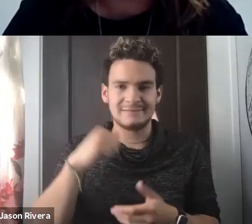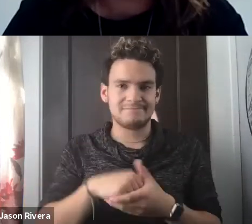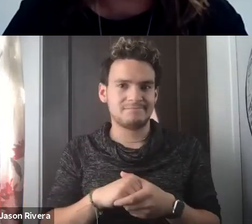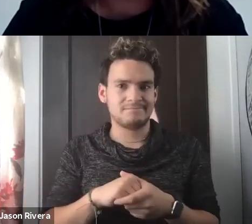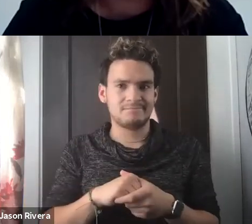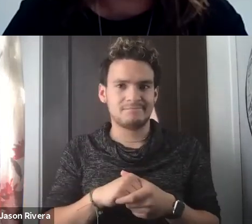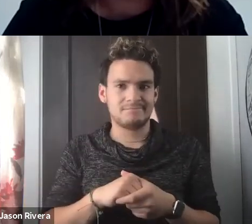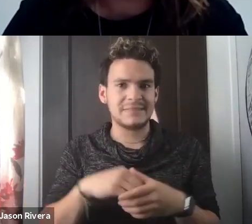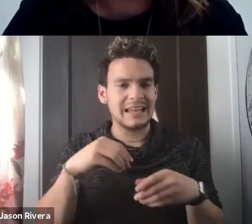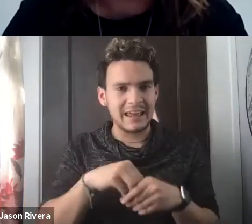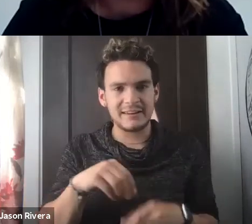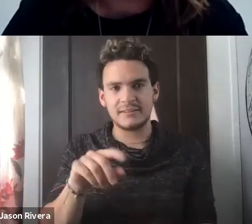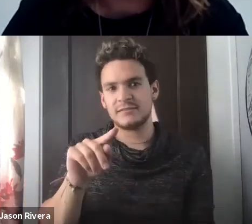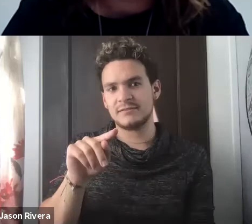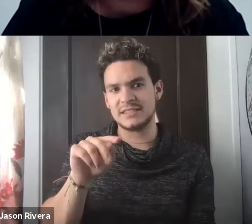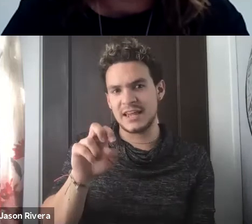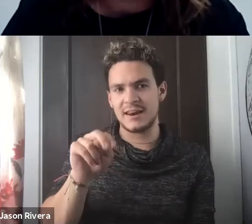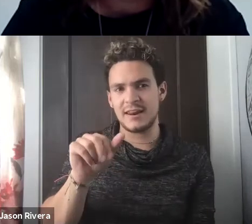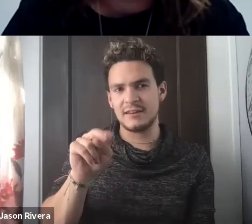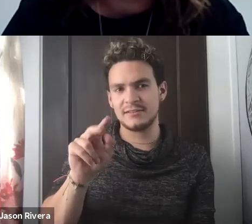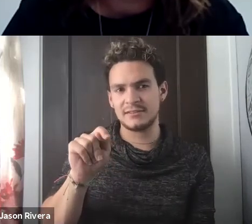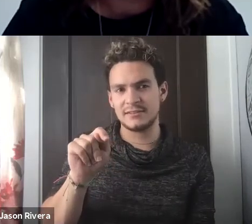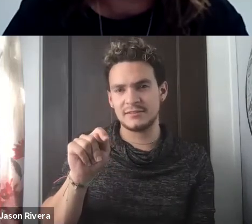tenant premises,